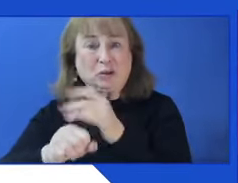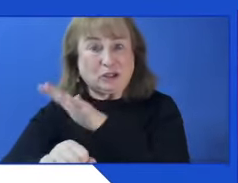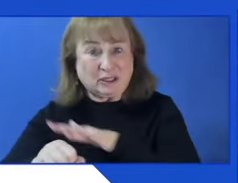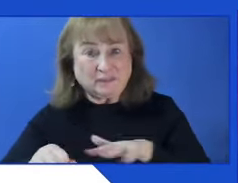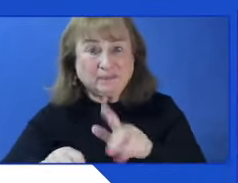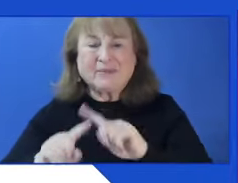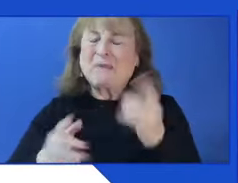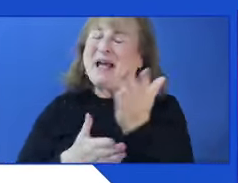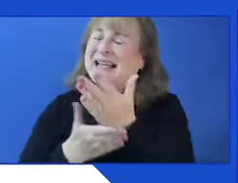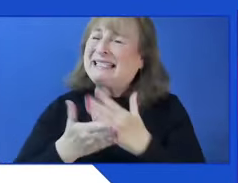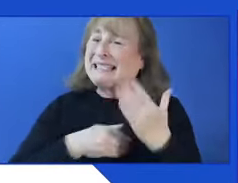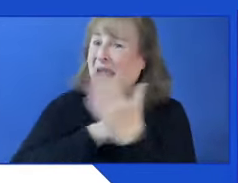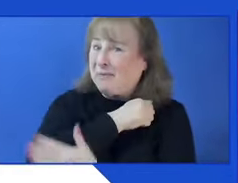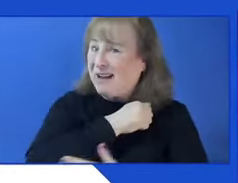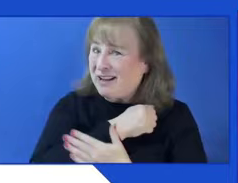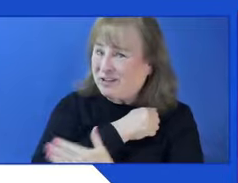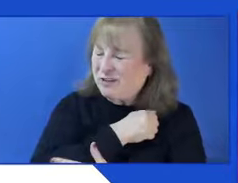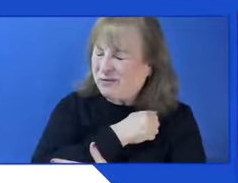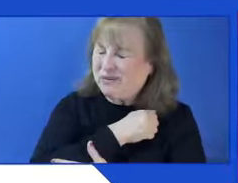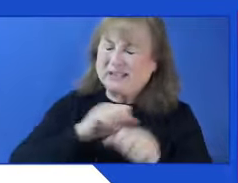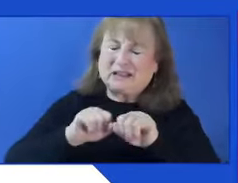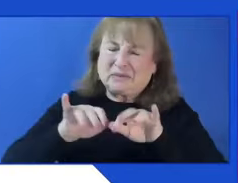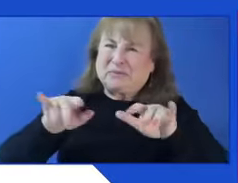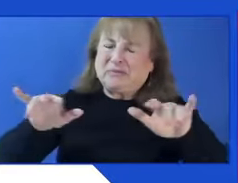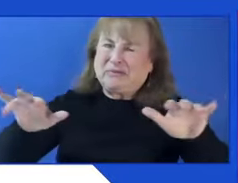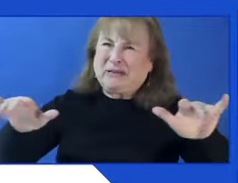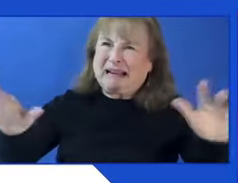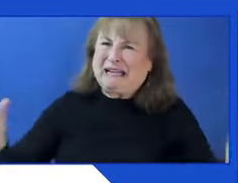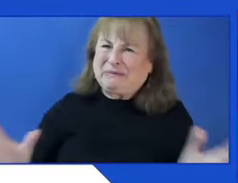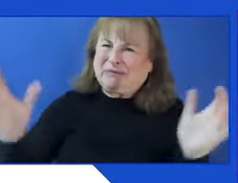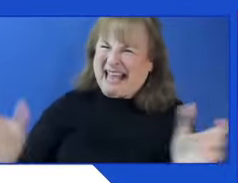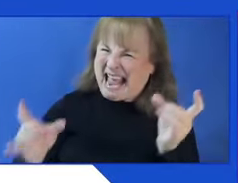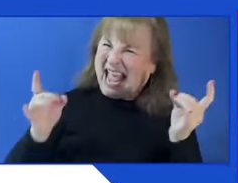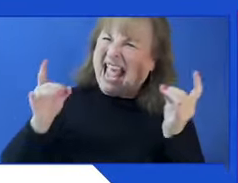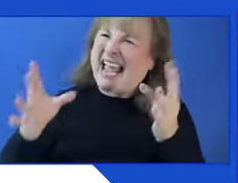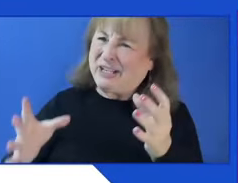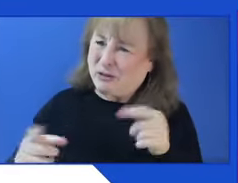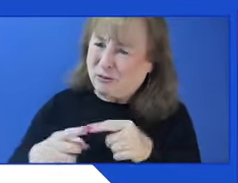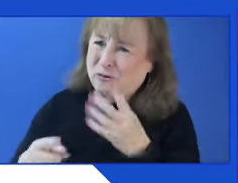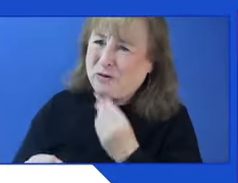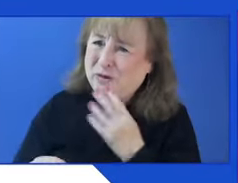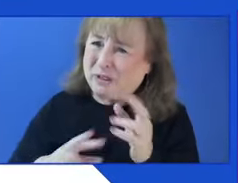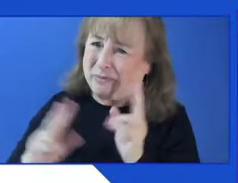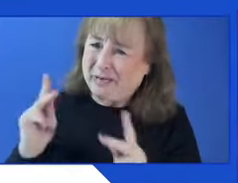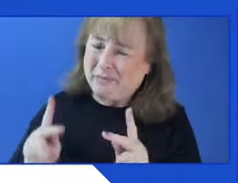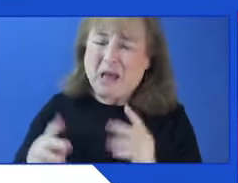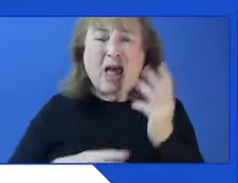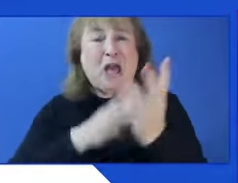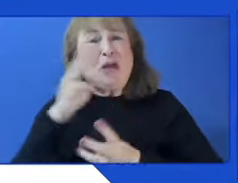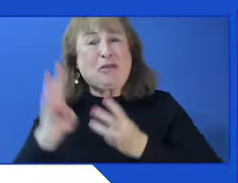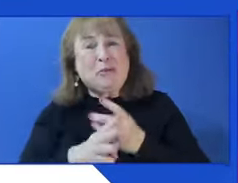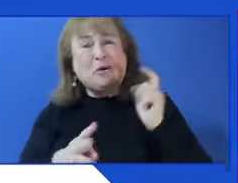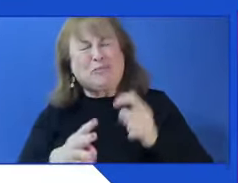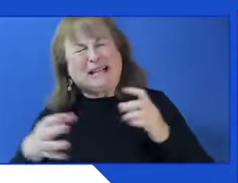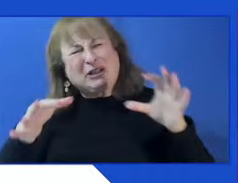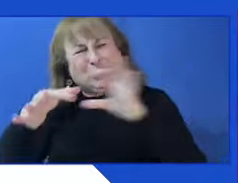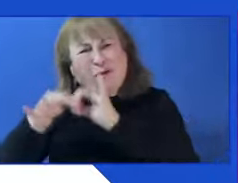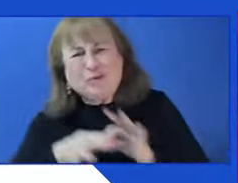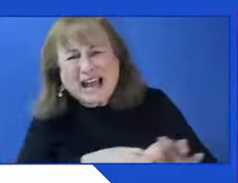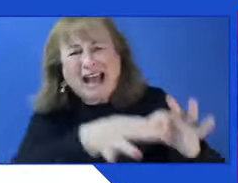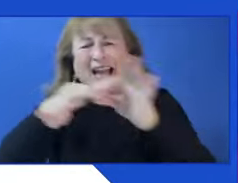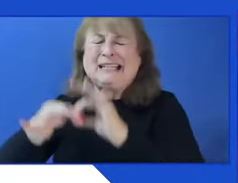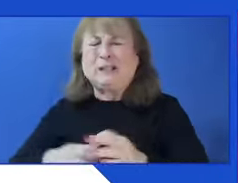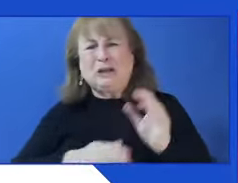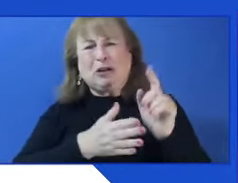are some countries that are spreading and fostering hatred of Jews. The world must unite to